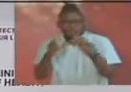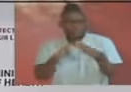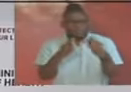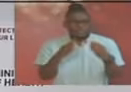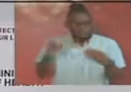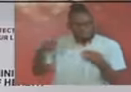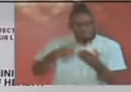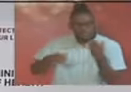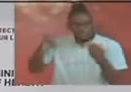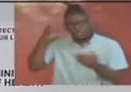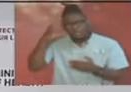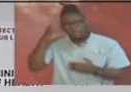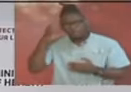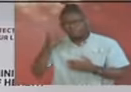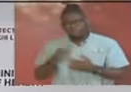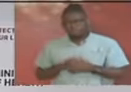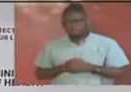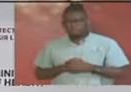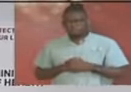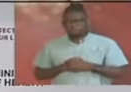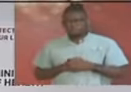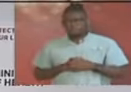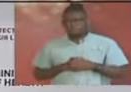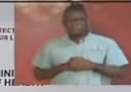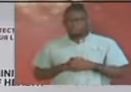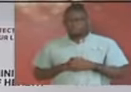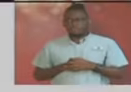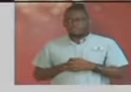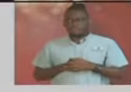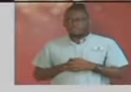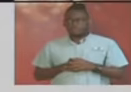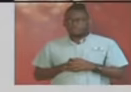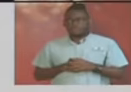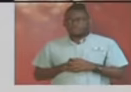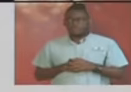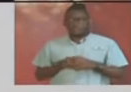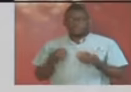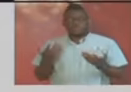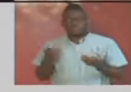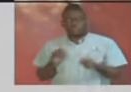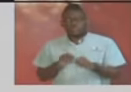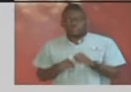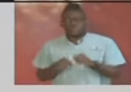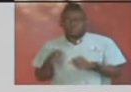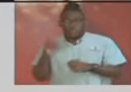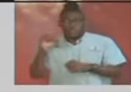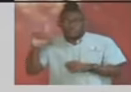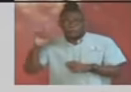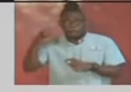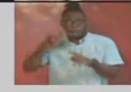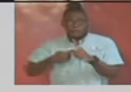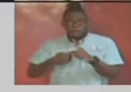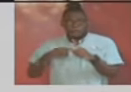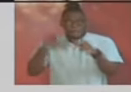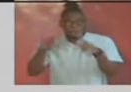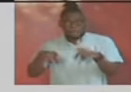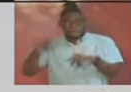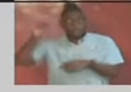Thank you. Oh, CMO, go ahead. Yeah. So what we have seen, I know we had a positive case linked to Tobago that everyone is familiar